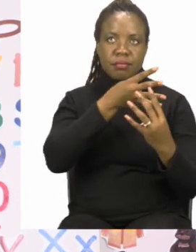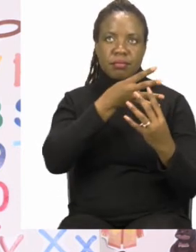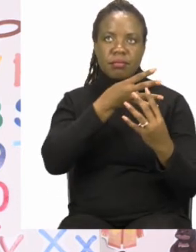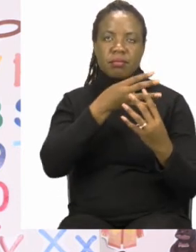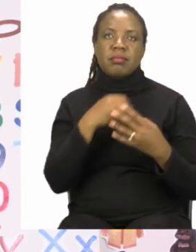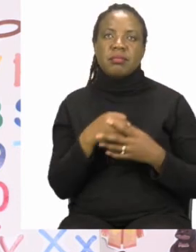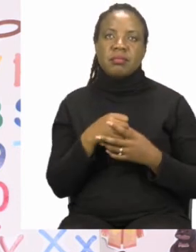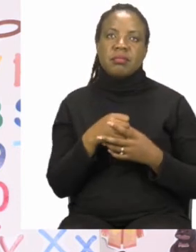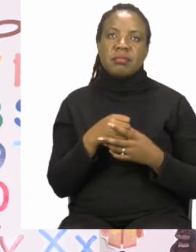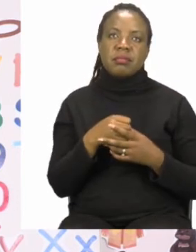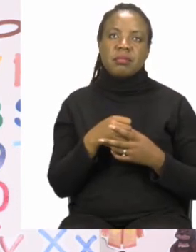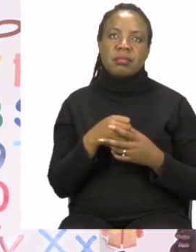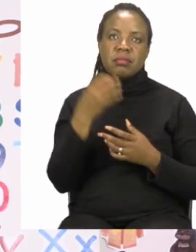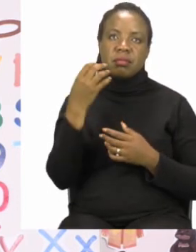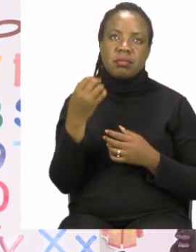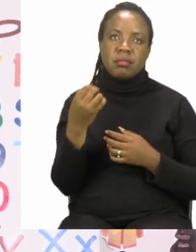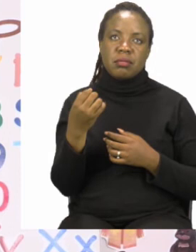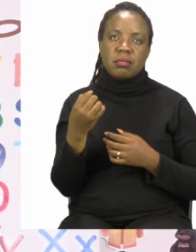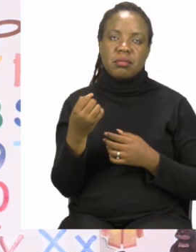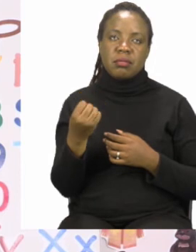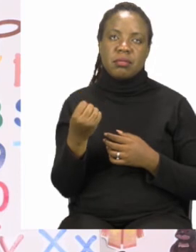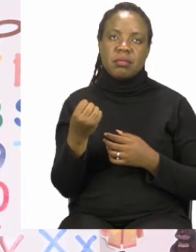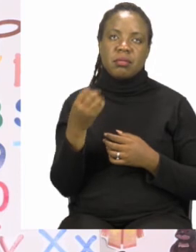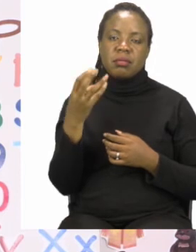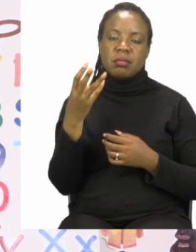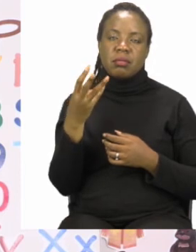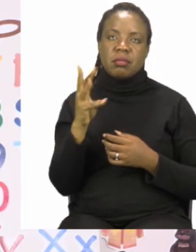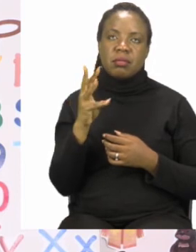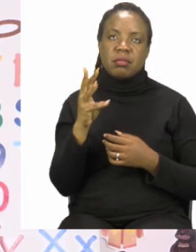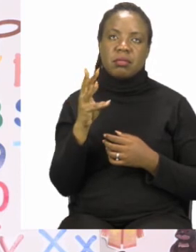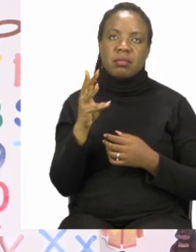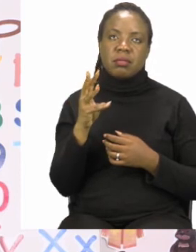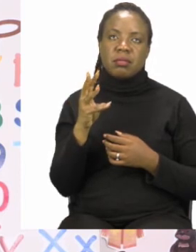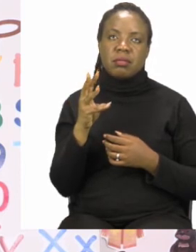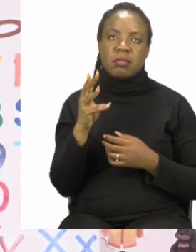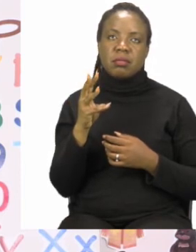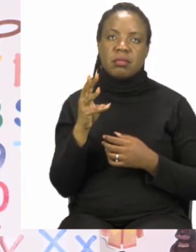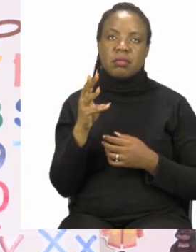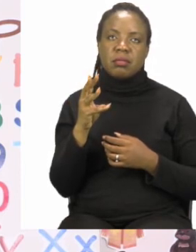and then we write the number 6